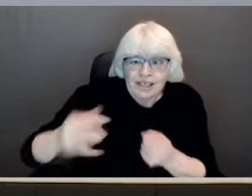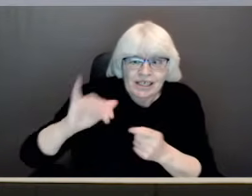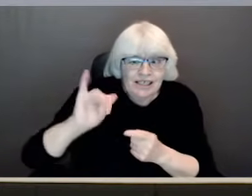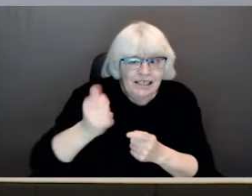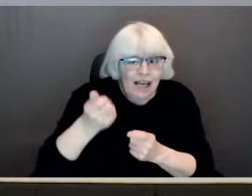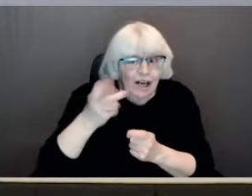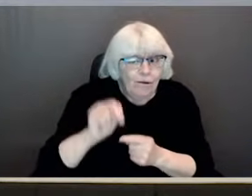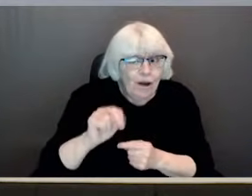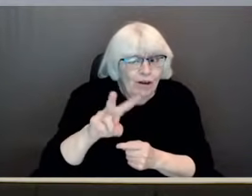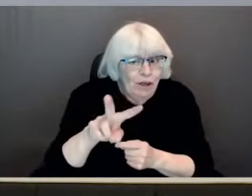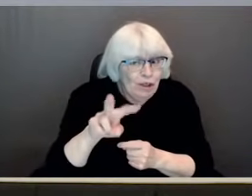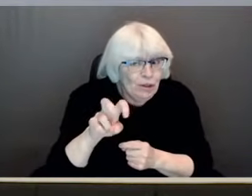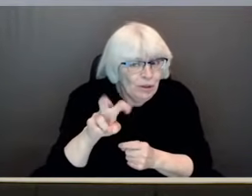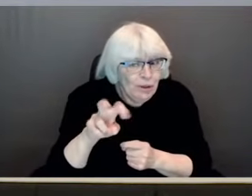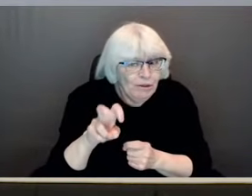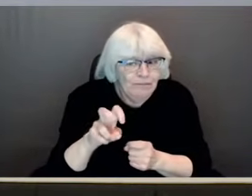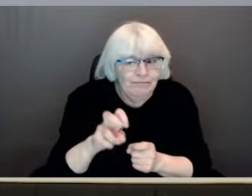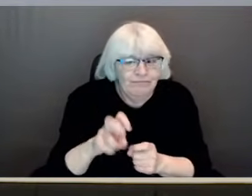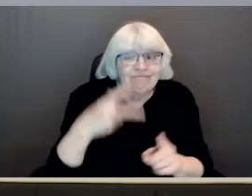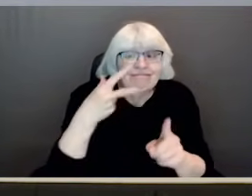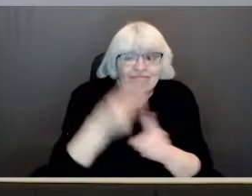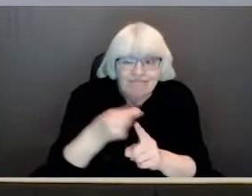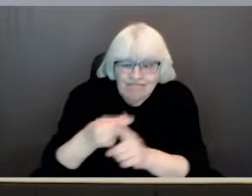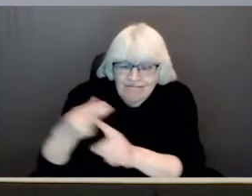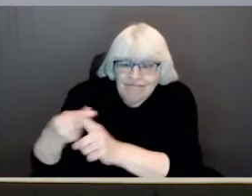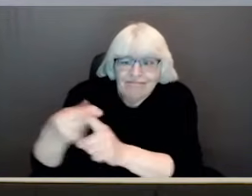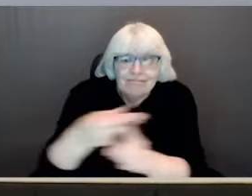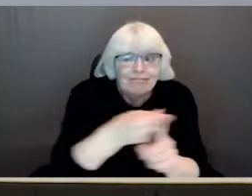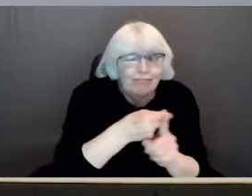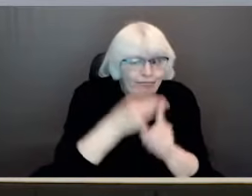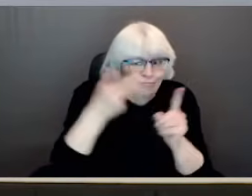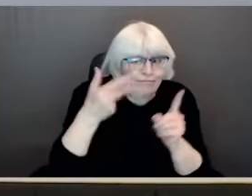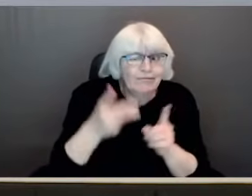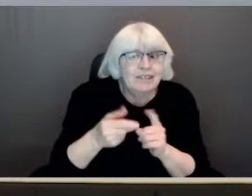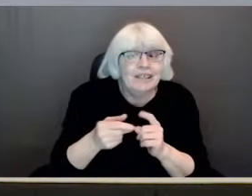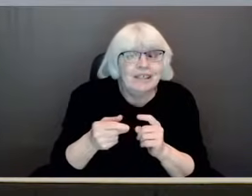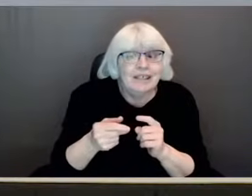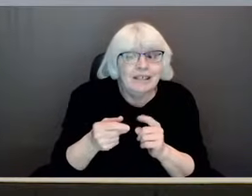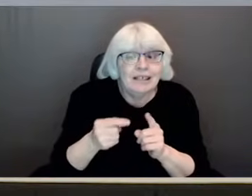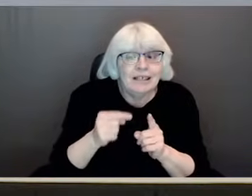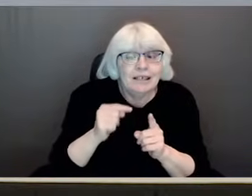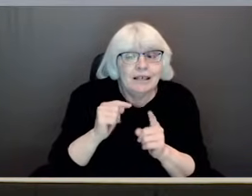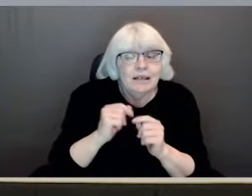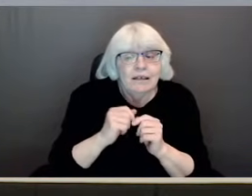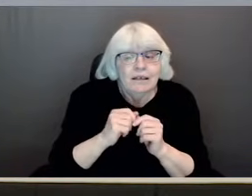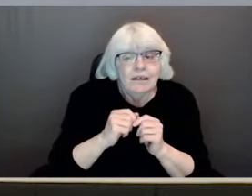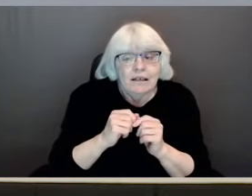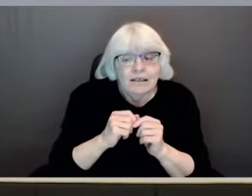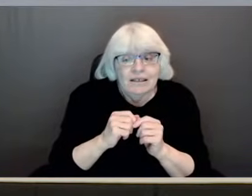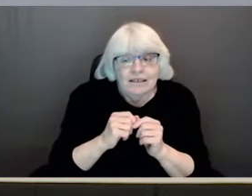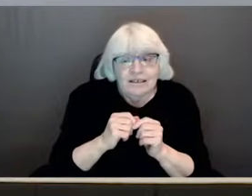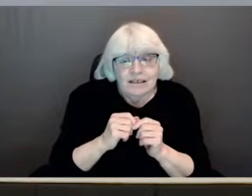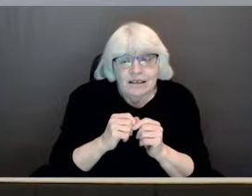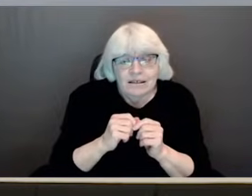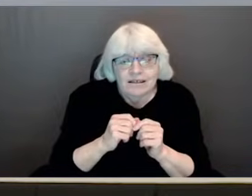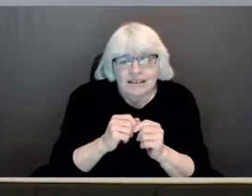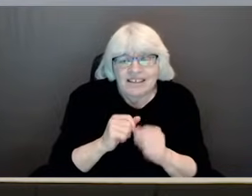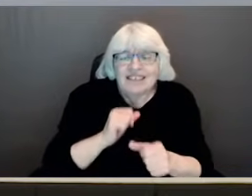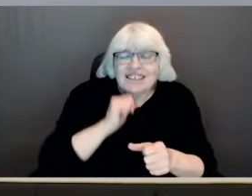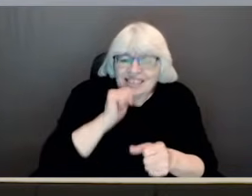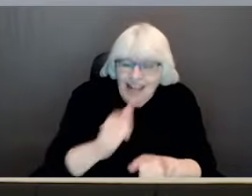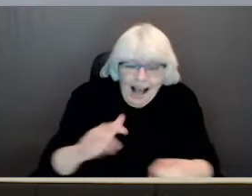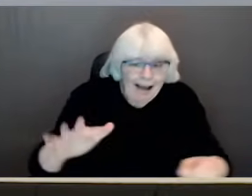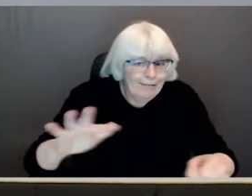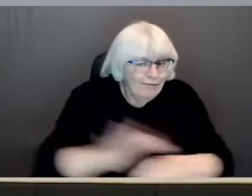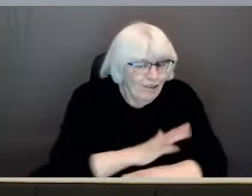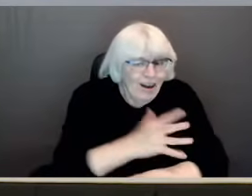fully vaccinated, and 19% were fully vaccinated individuals. The vaccine provides a high level of